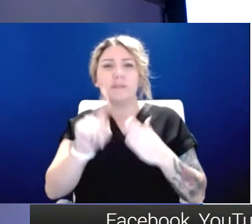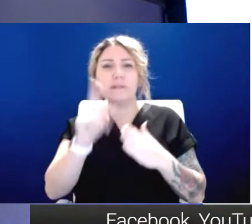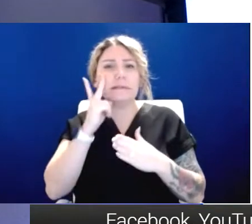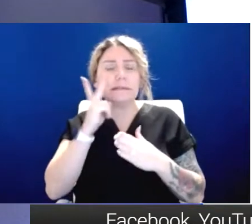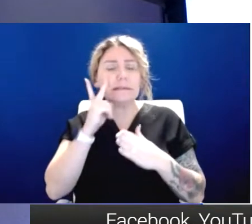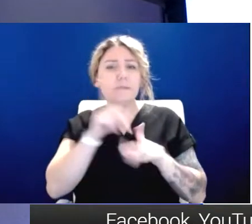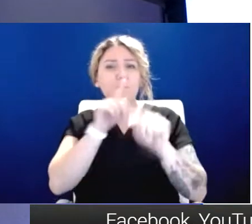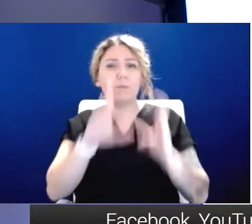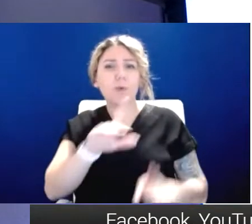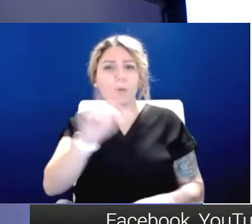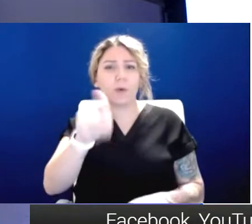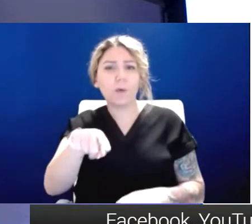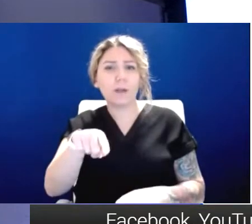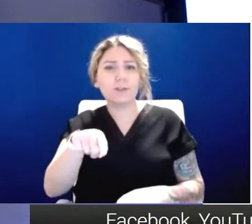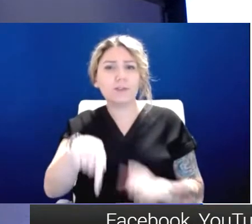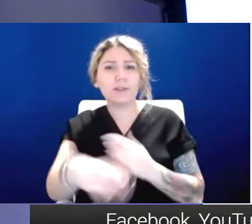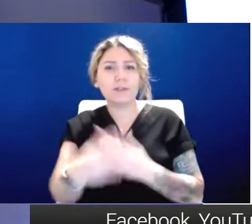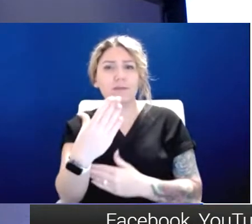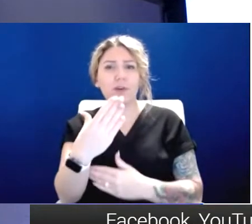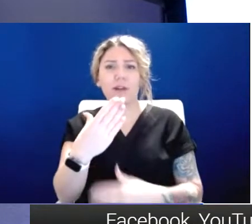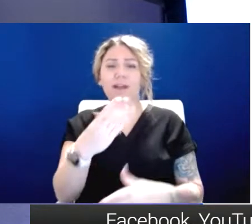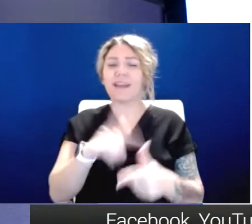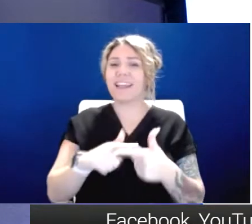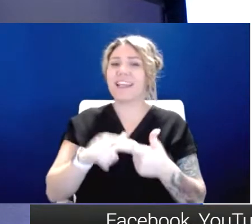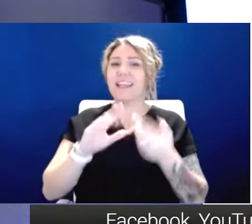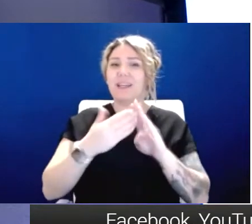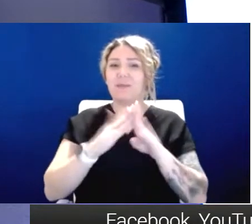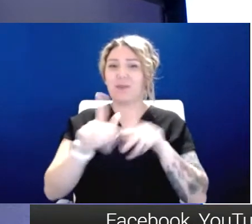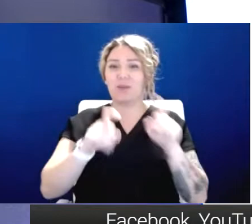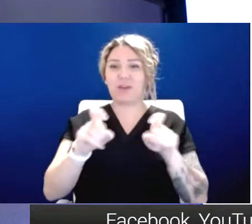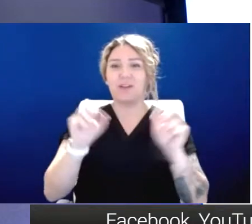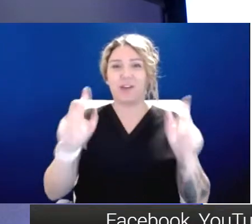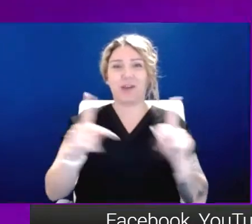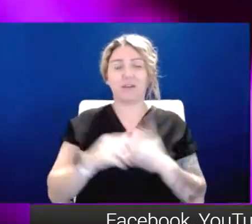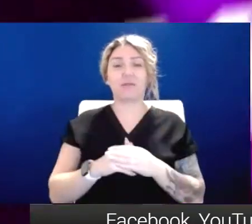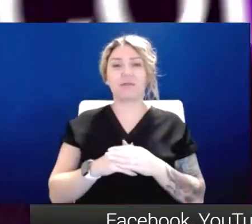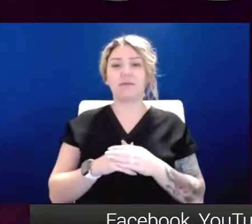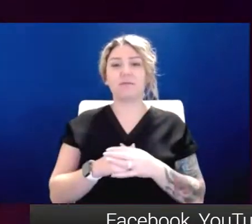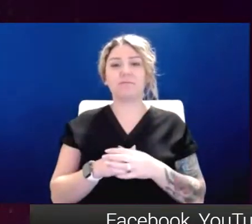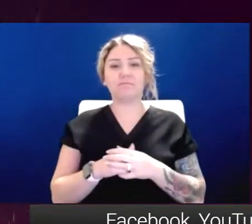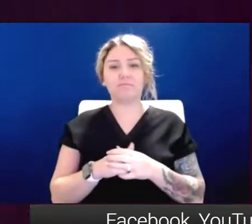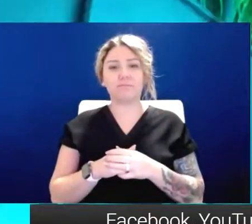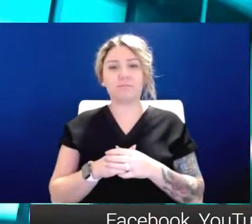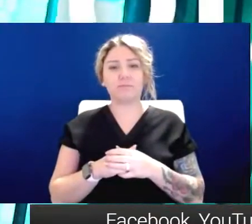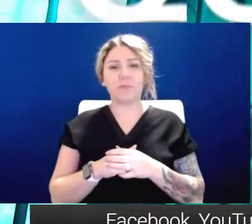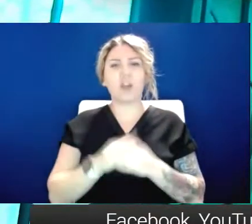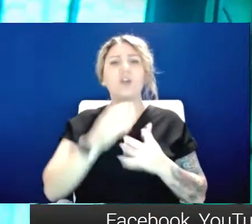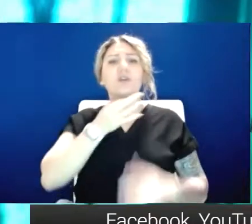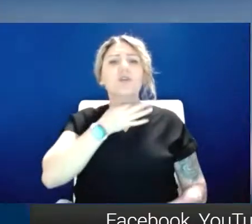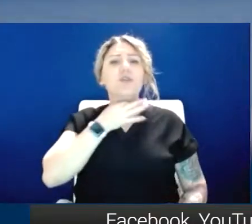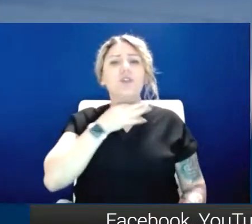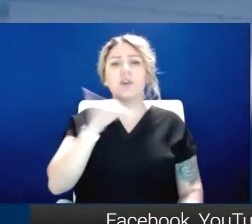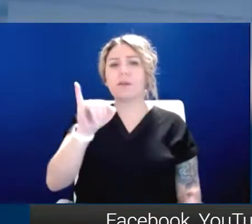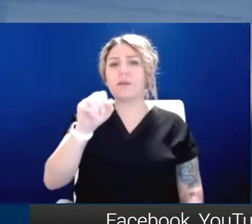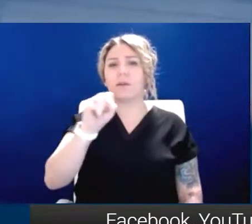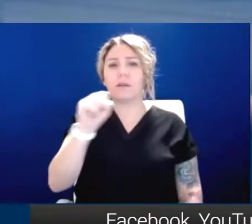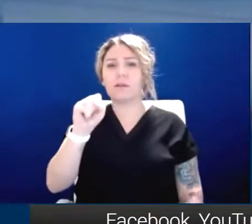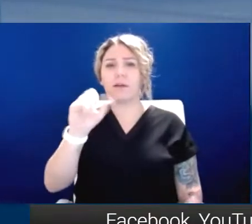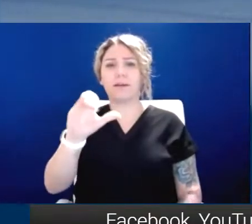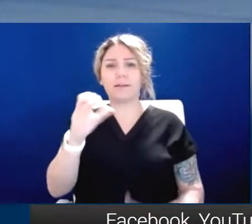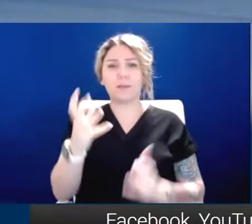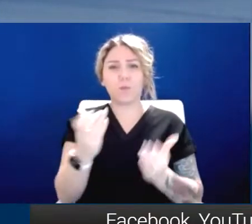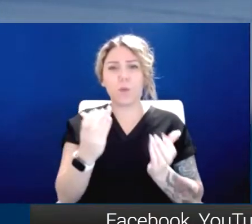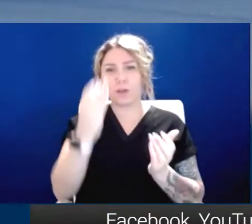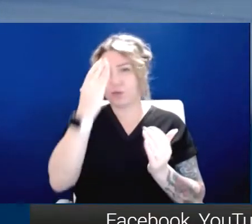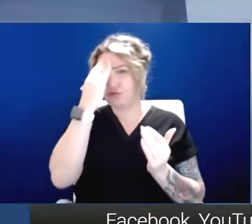line, and then we'll go to some more community questions. Okay. All right, so let's go to these. Curious, Isaac wants to know, with